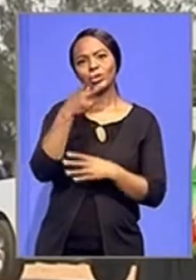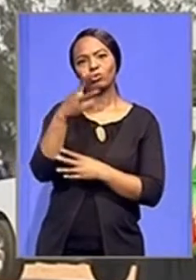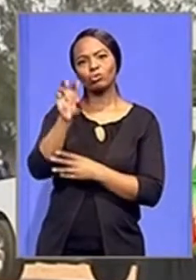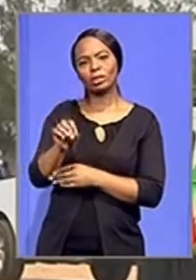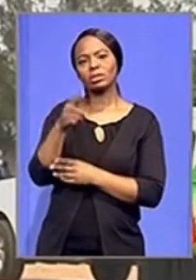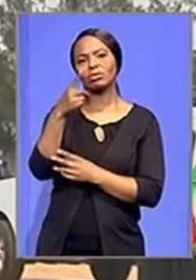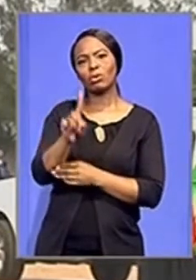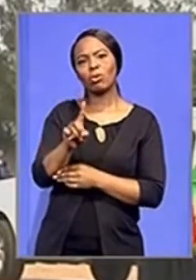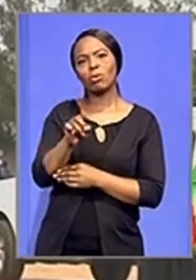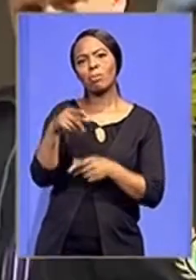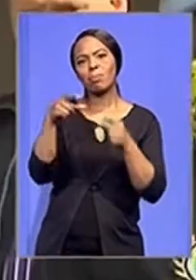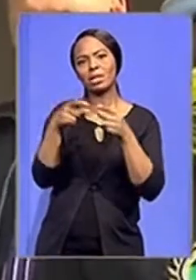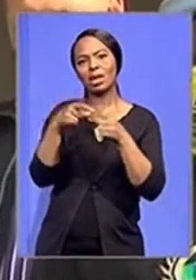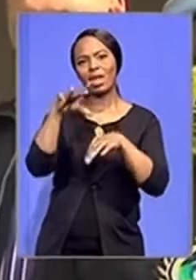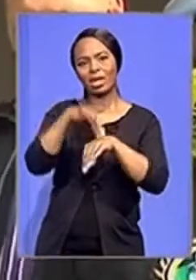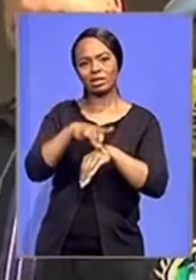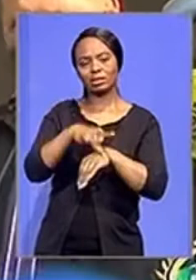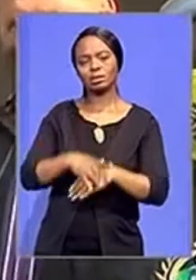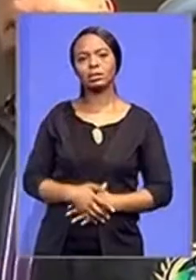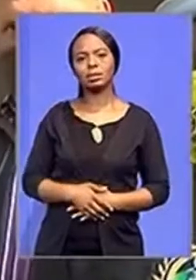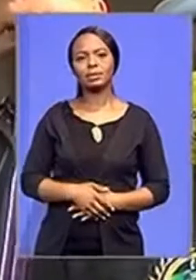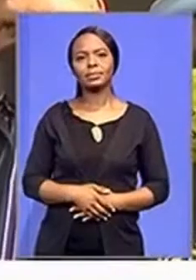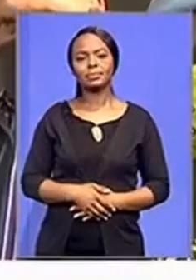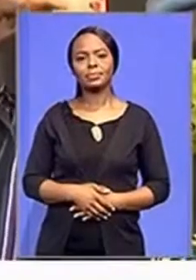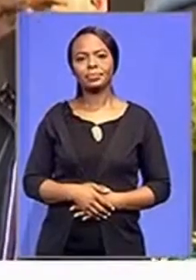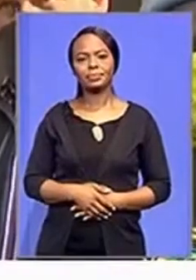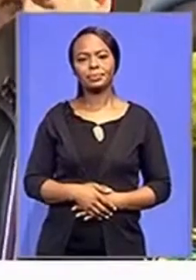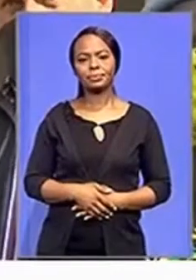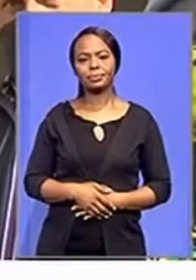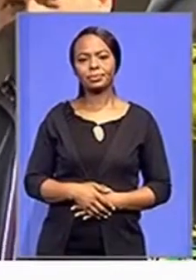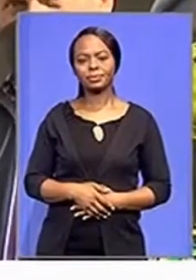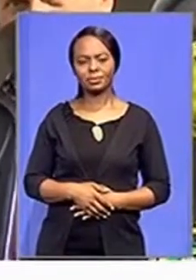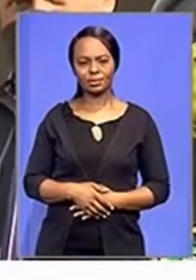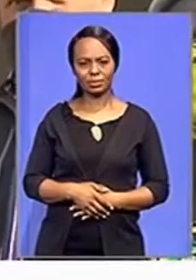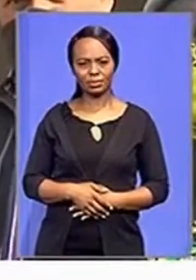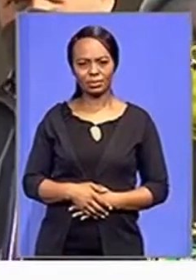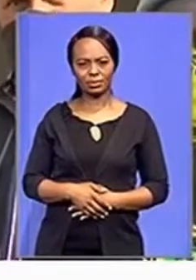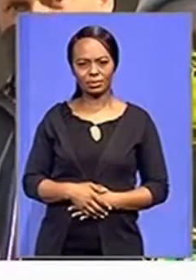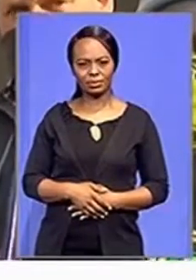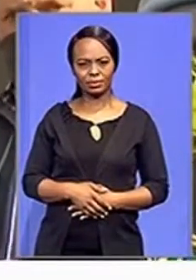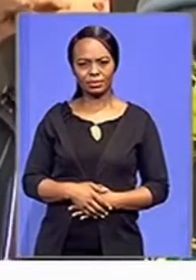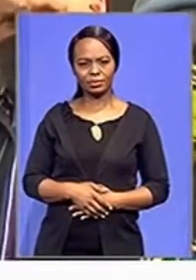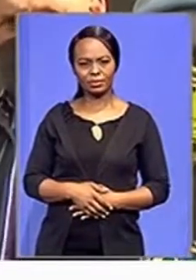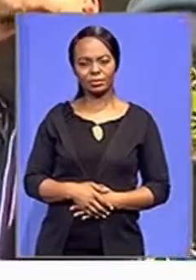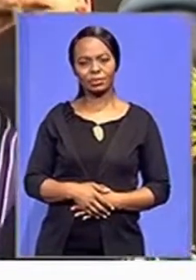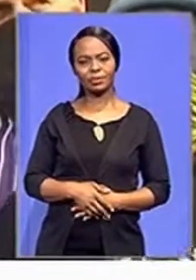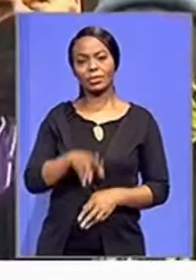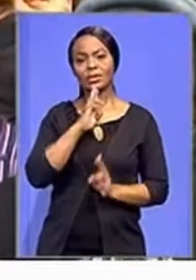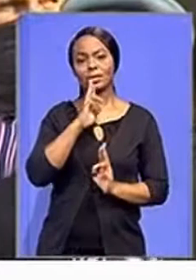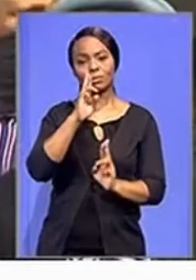80-20 ya di medical aid. It is absolutely necessary that we respond with